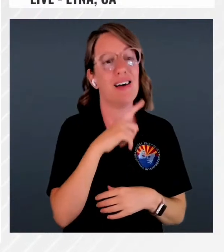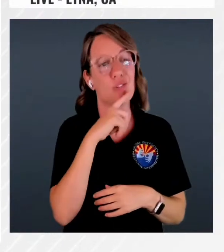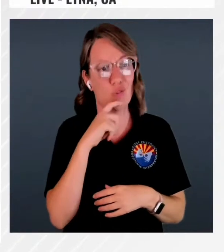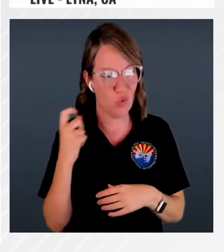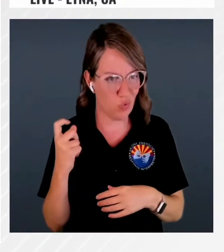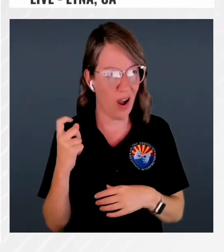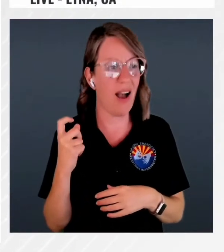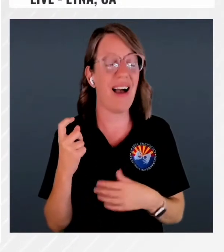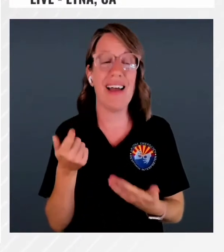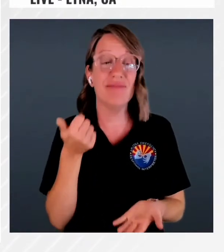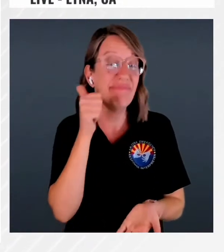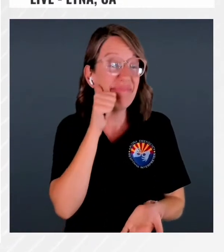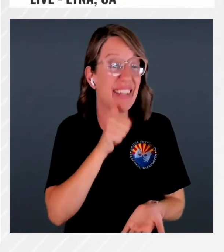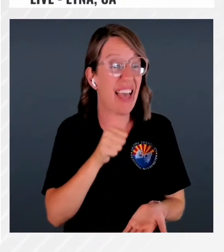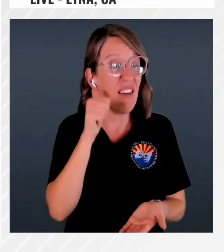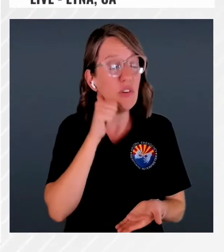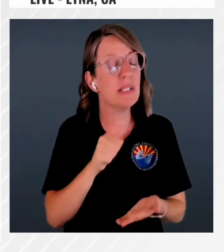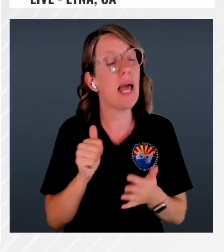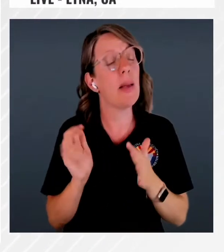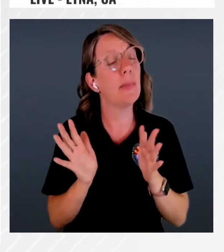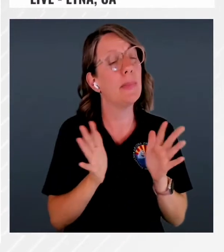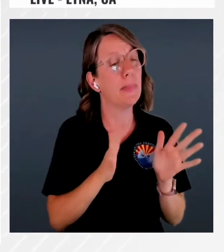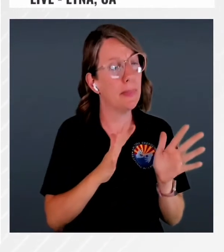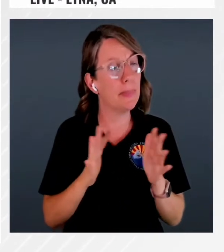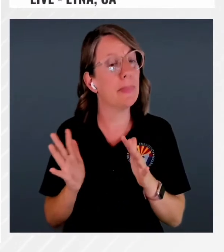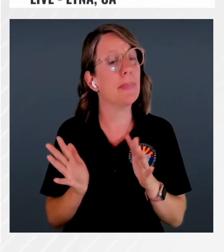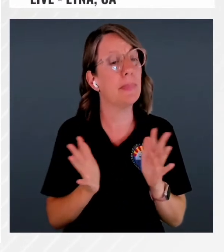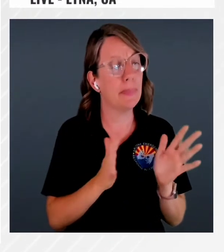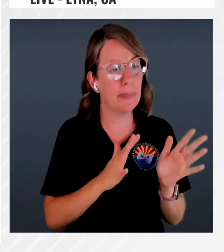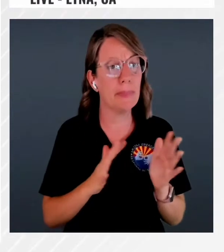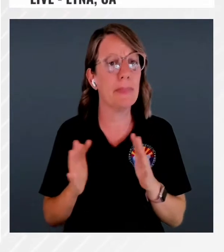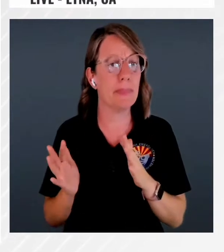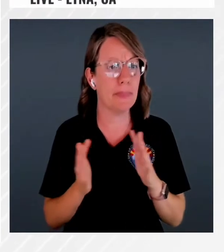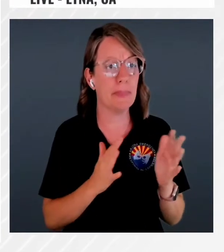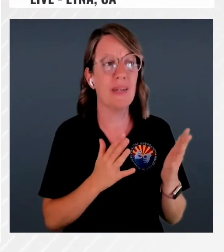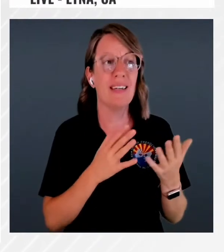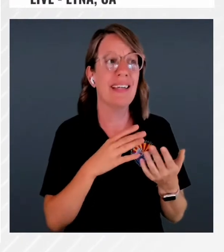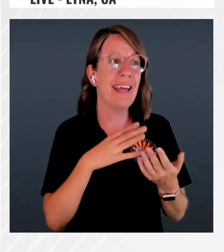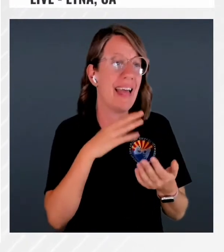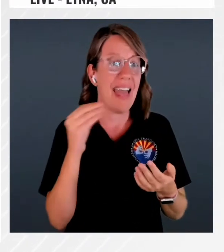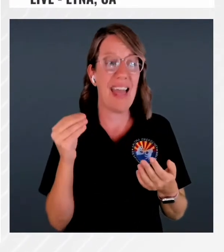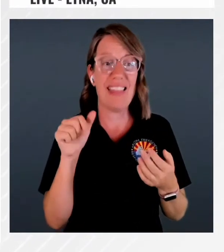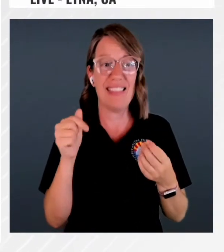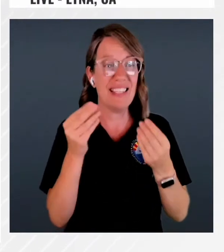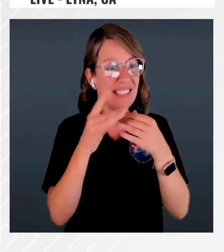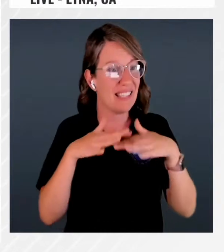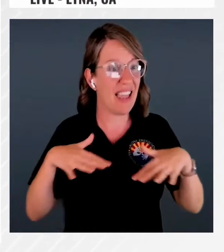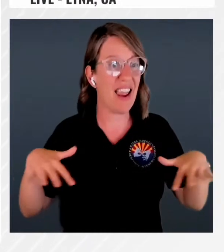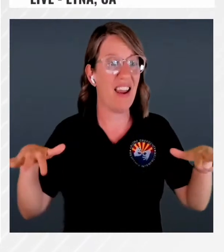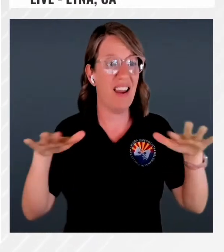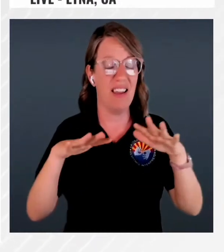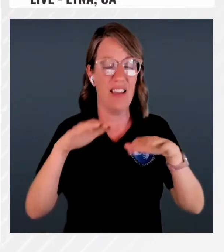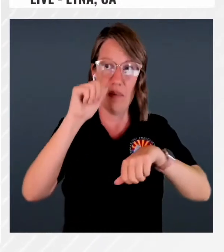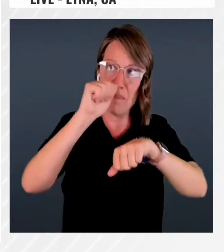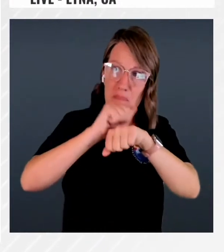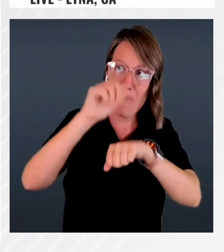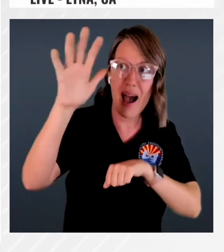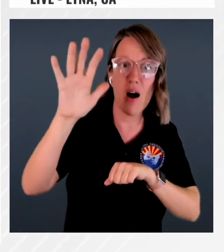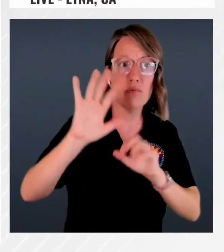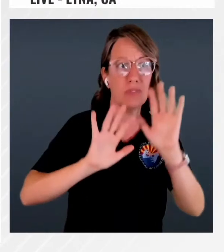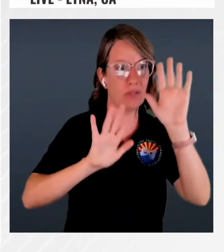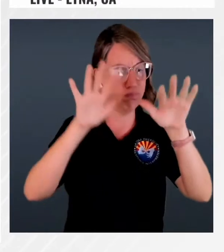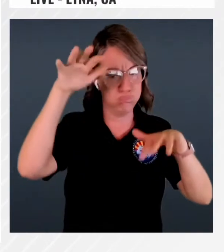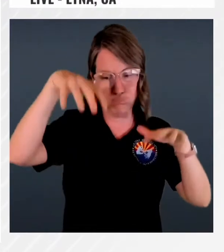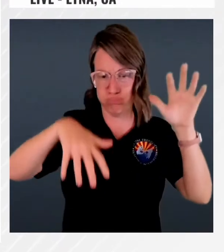daily breeziness that's driven by the very complex terrain that we have in this area. A lot of terrain features out there that will channel the